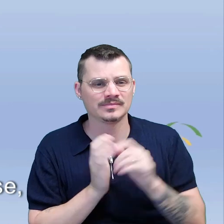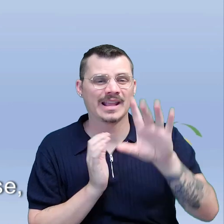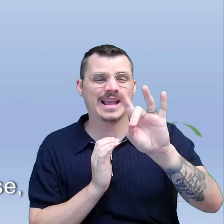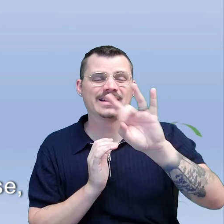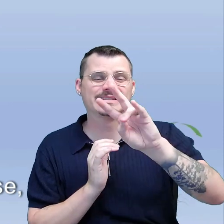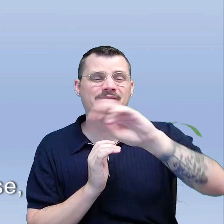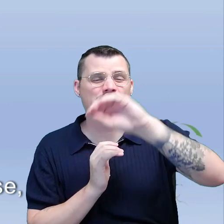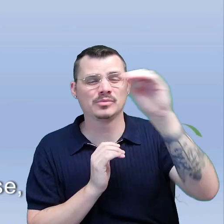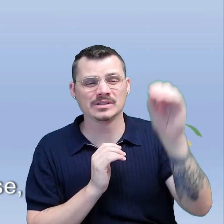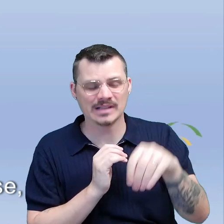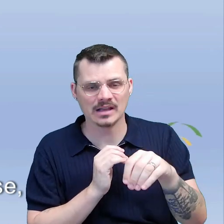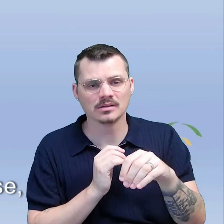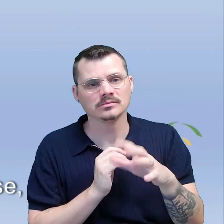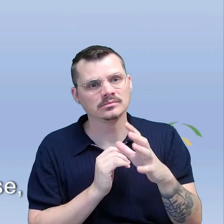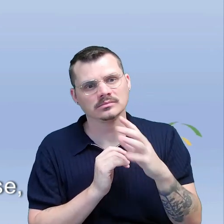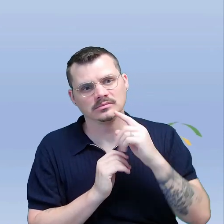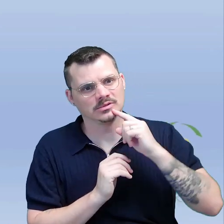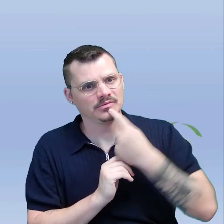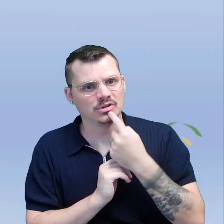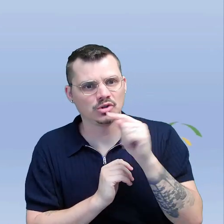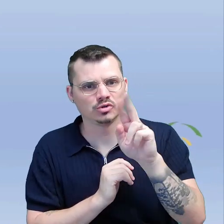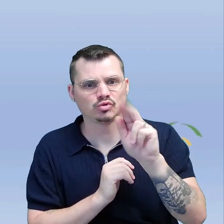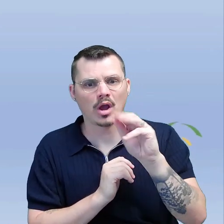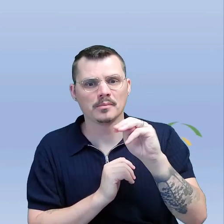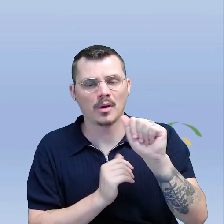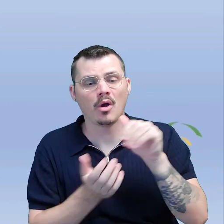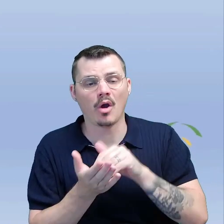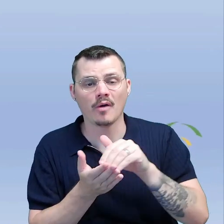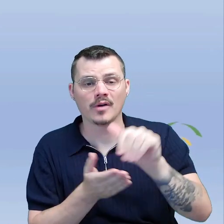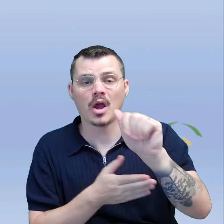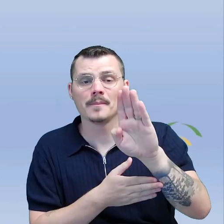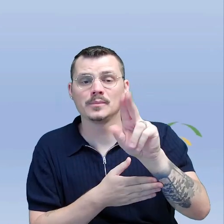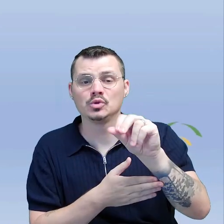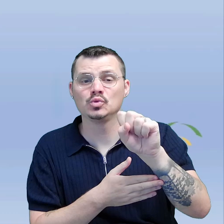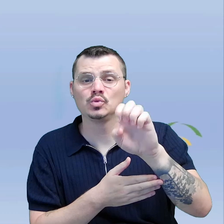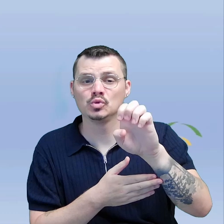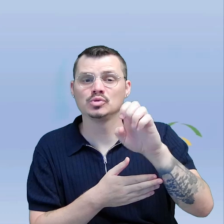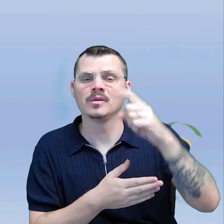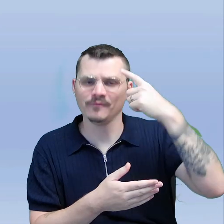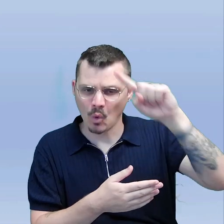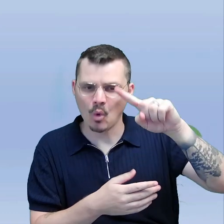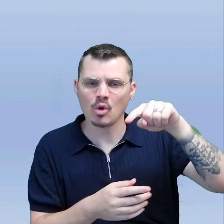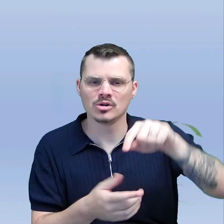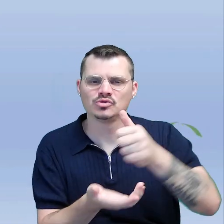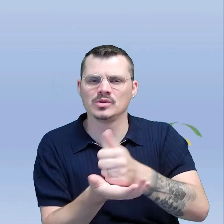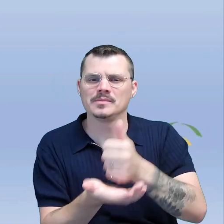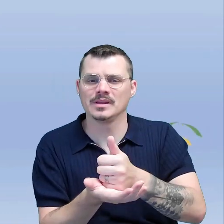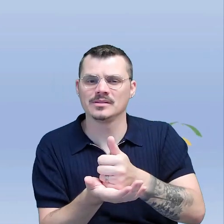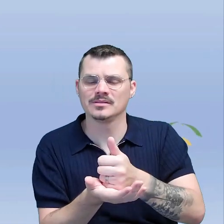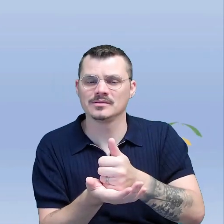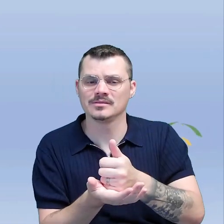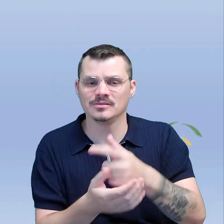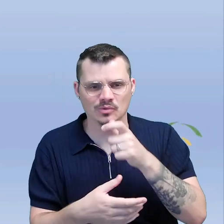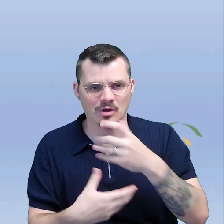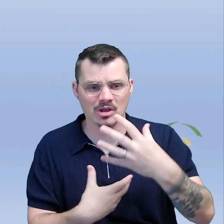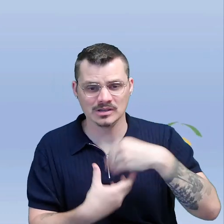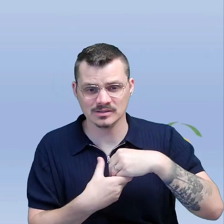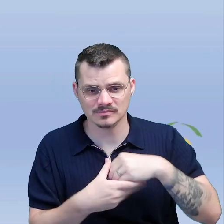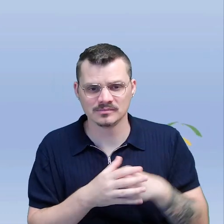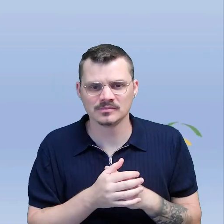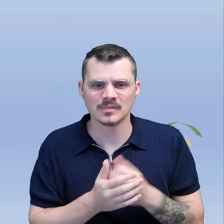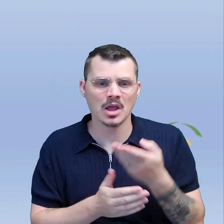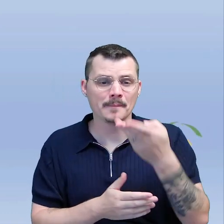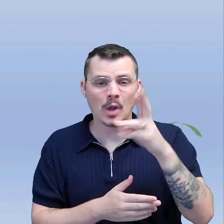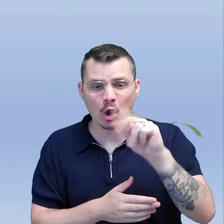experienced severe trauma, usually abuse, often in the name of treatment for people with autism.